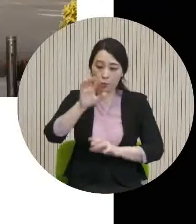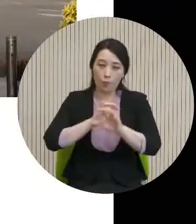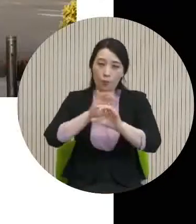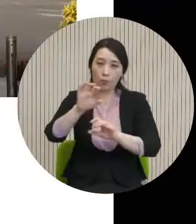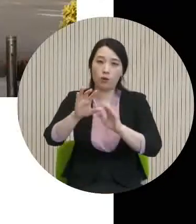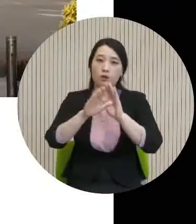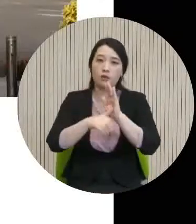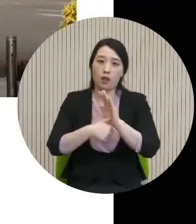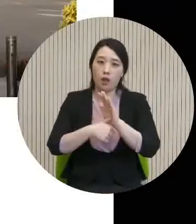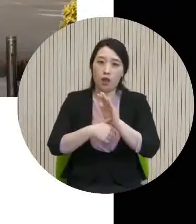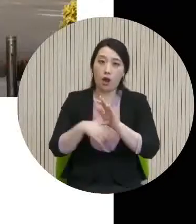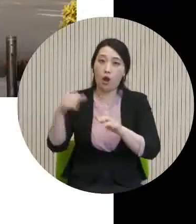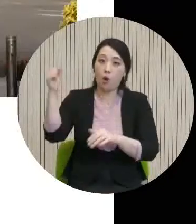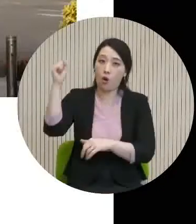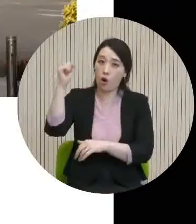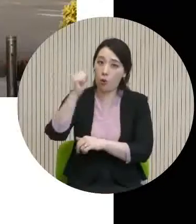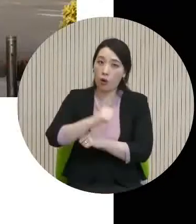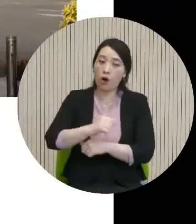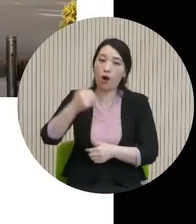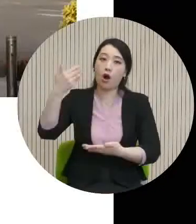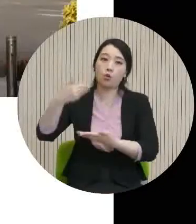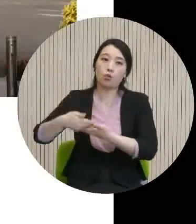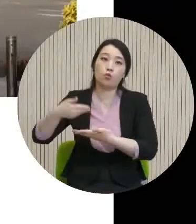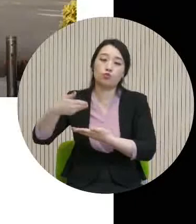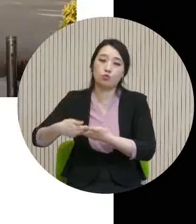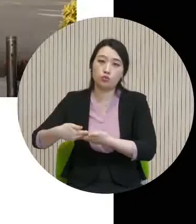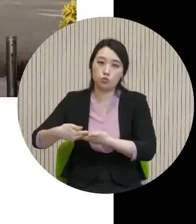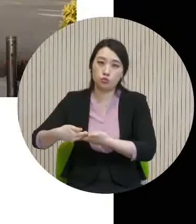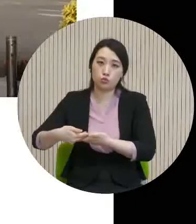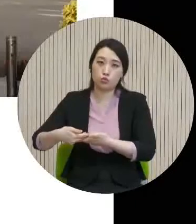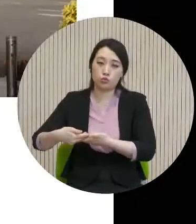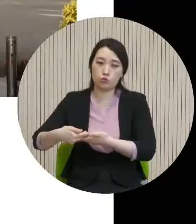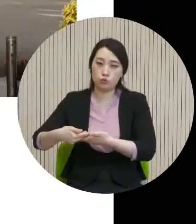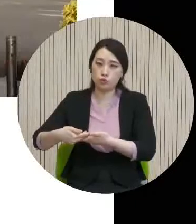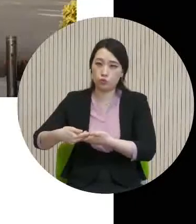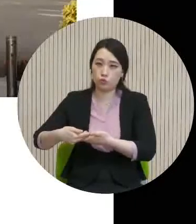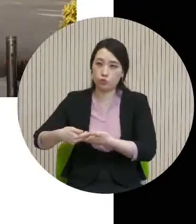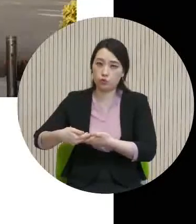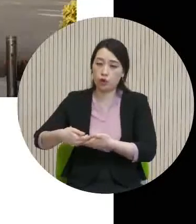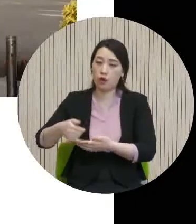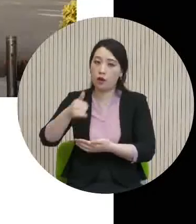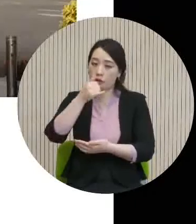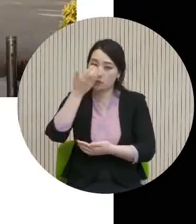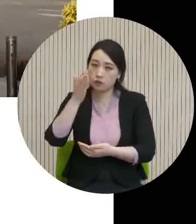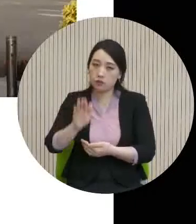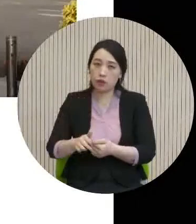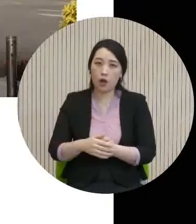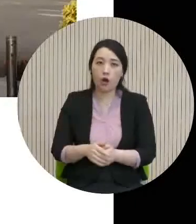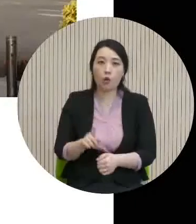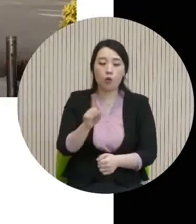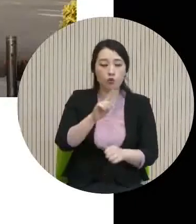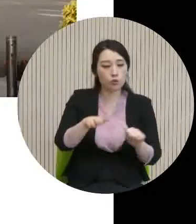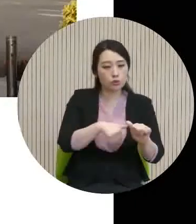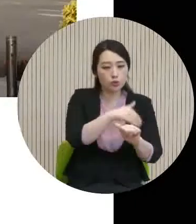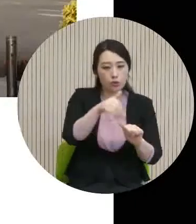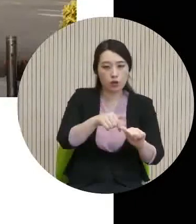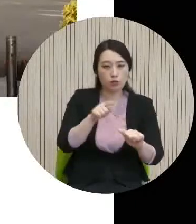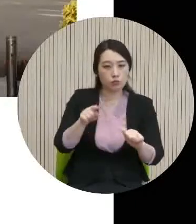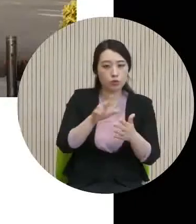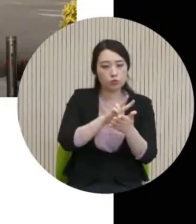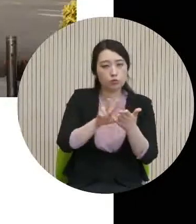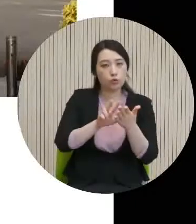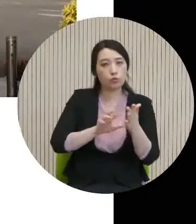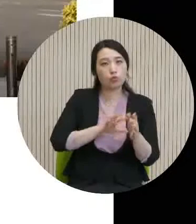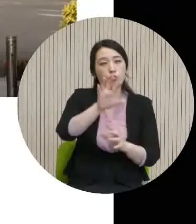permission. And the fact is also that many who upload online don't put a link to themselves. You may not even